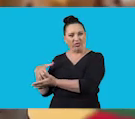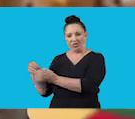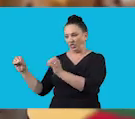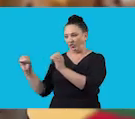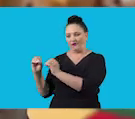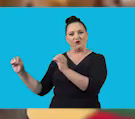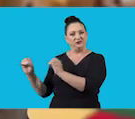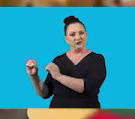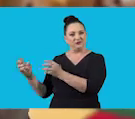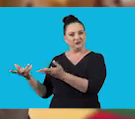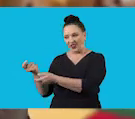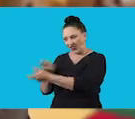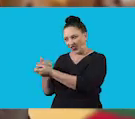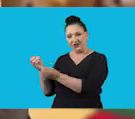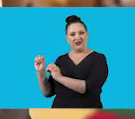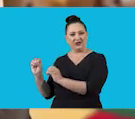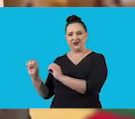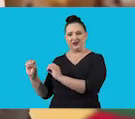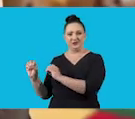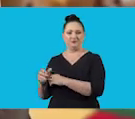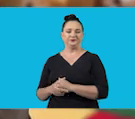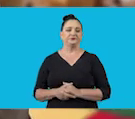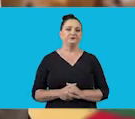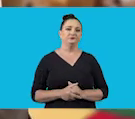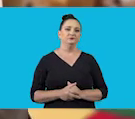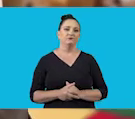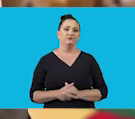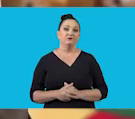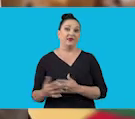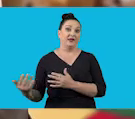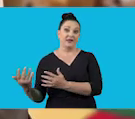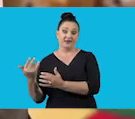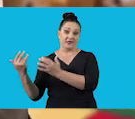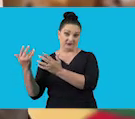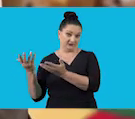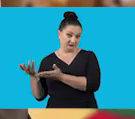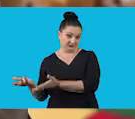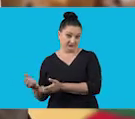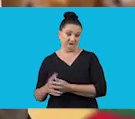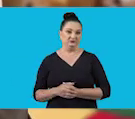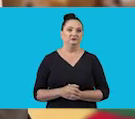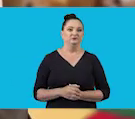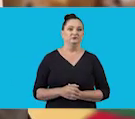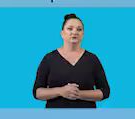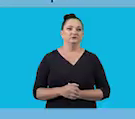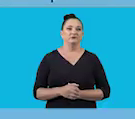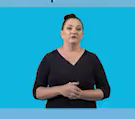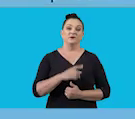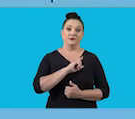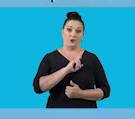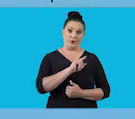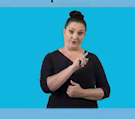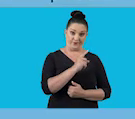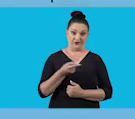the weakest force of attraction between the two particles of gas, if there are two. So this is going to